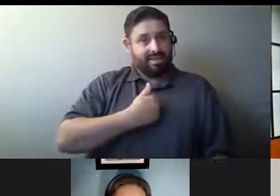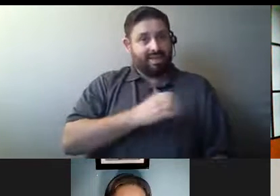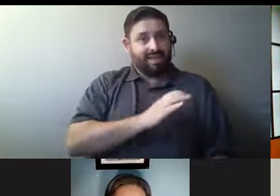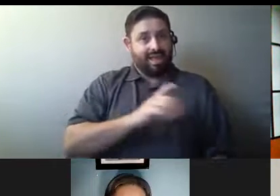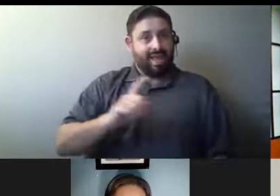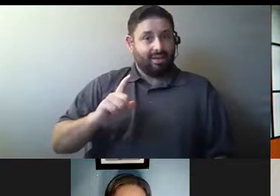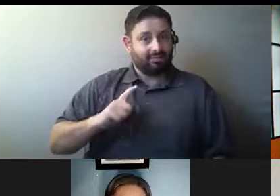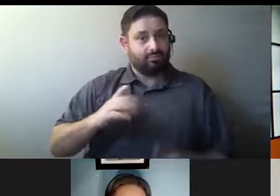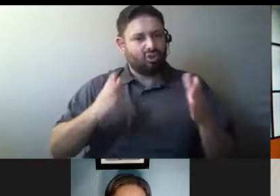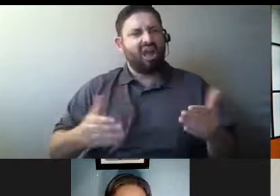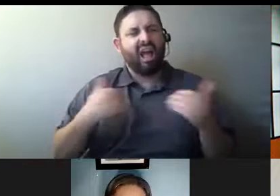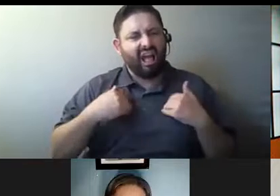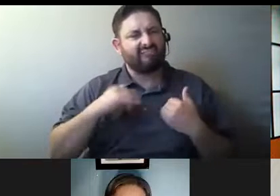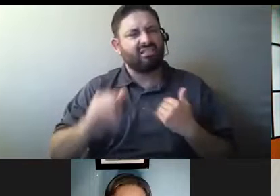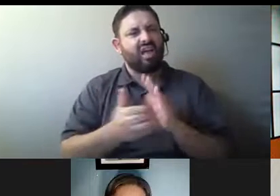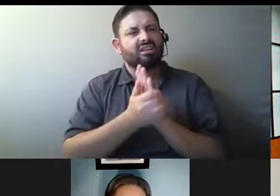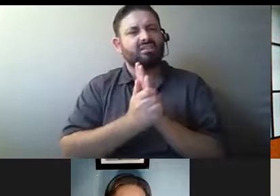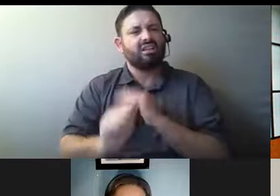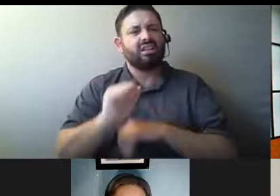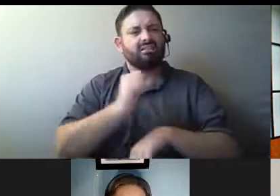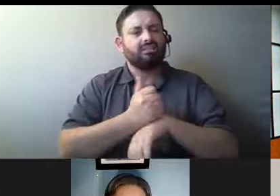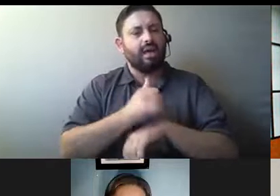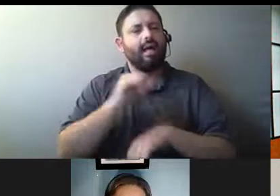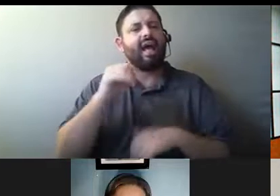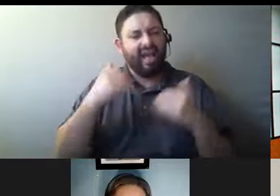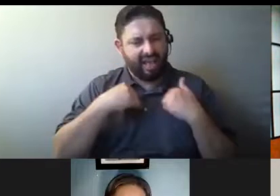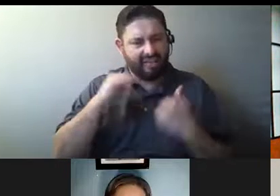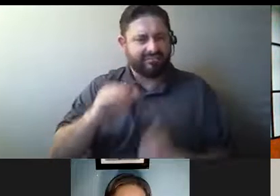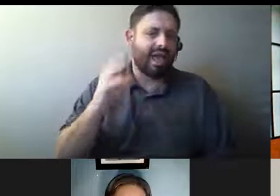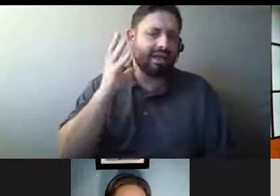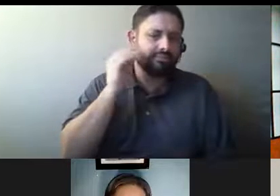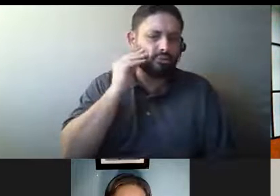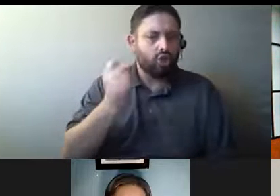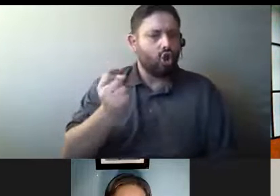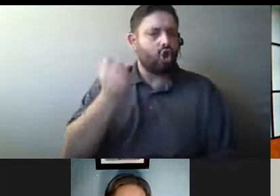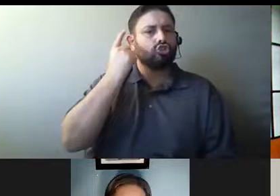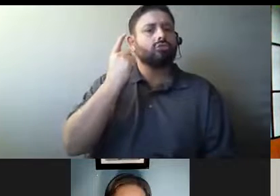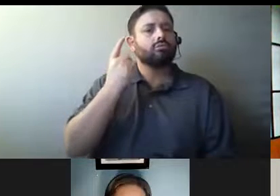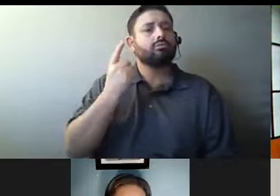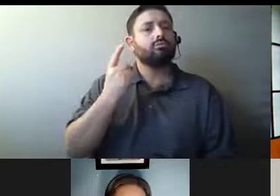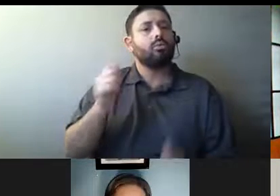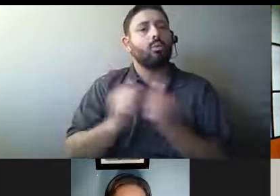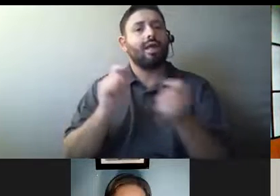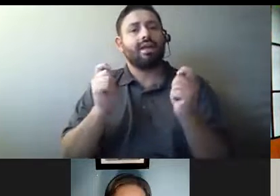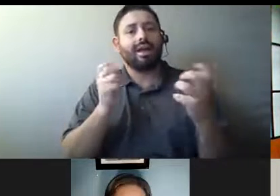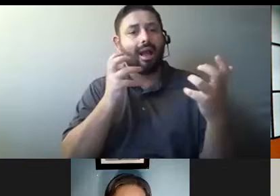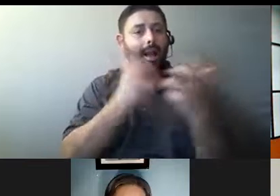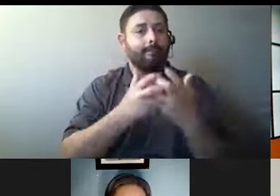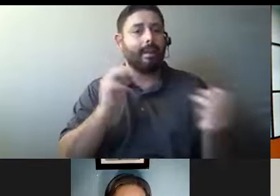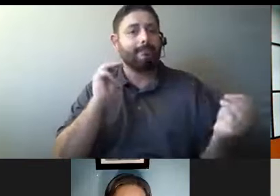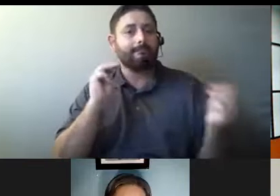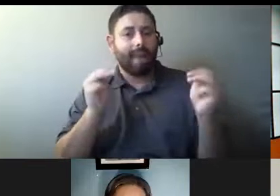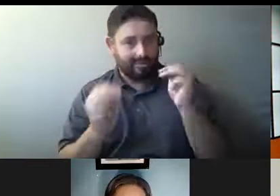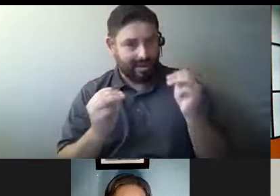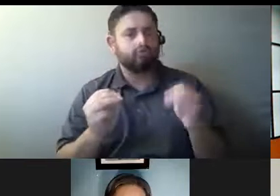I have that skill set and I have that experience to understand that with accommodations, with modifications, that